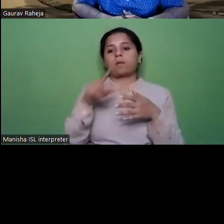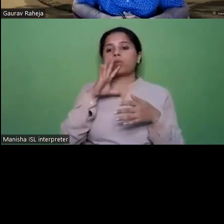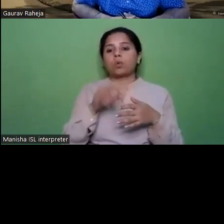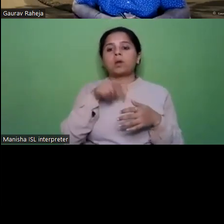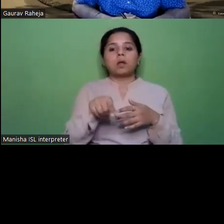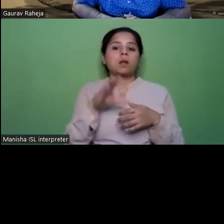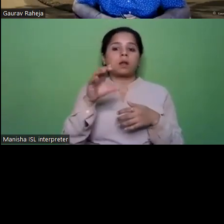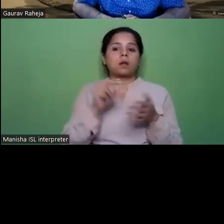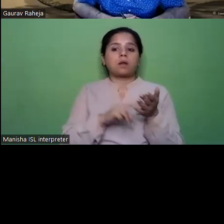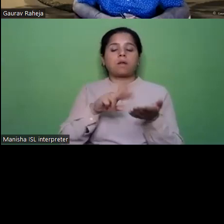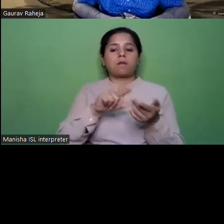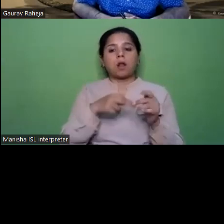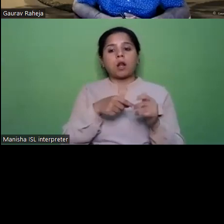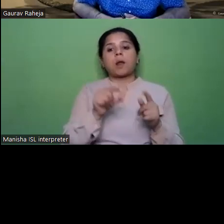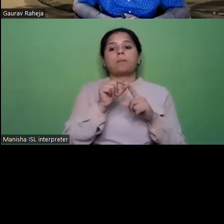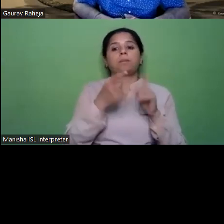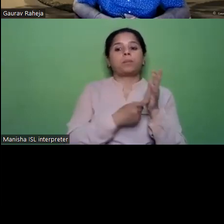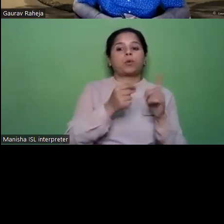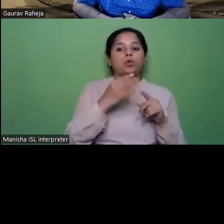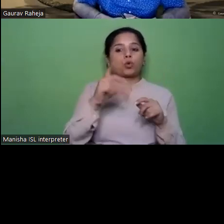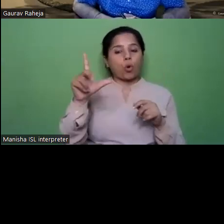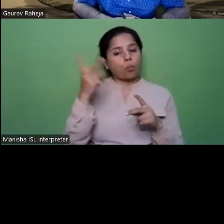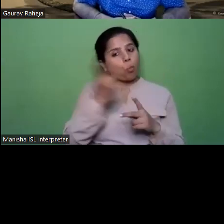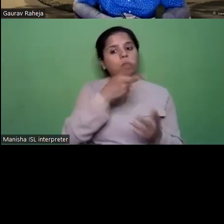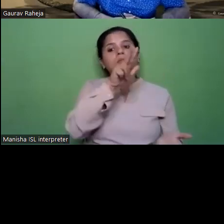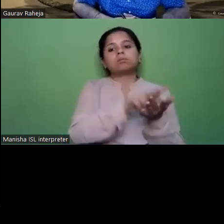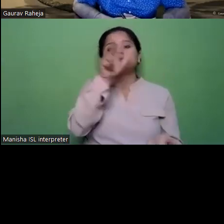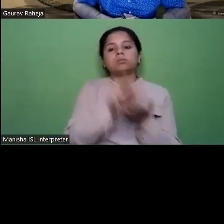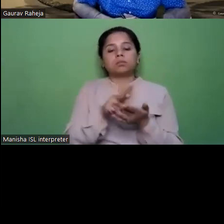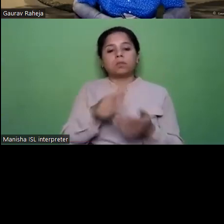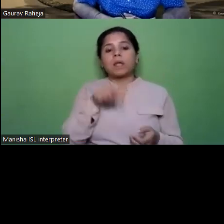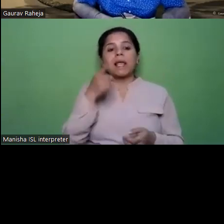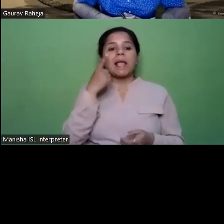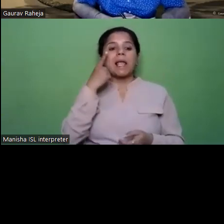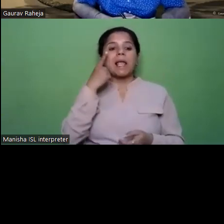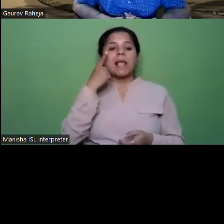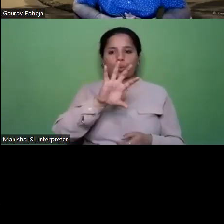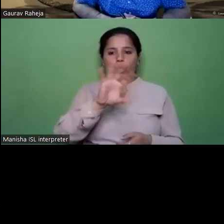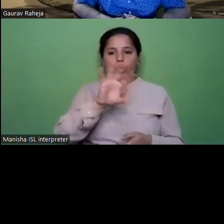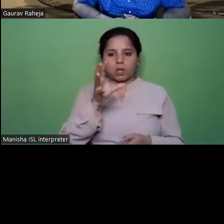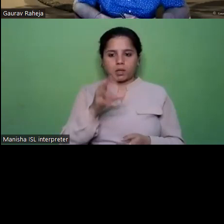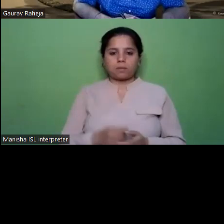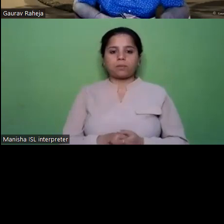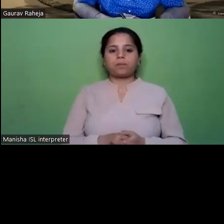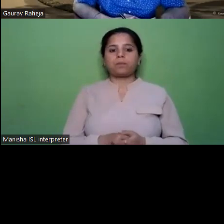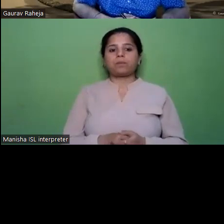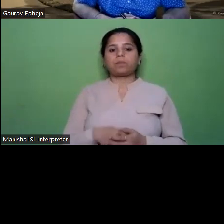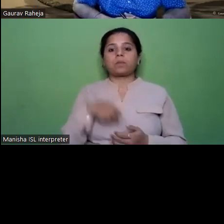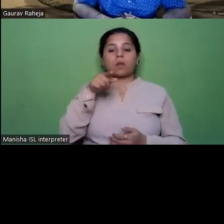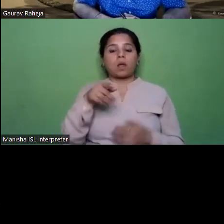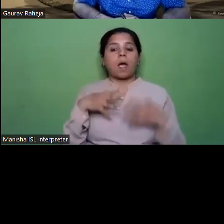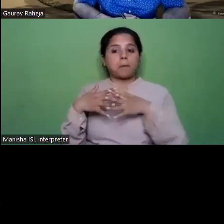convention and the protocol both. And then there is a yellow country, which is the United States of